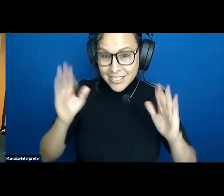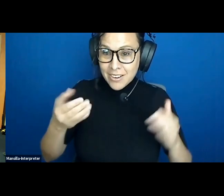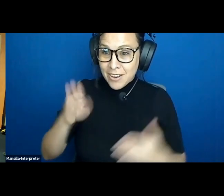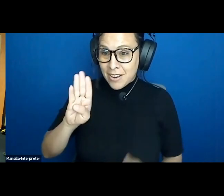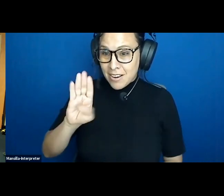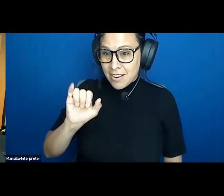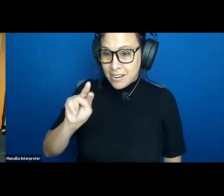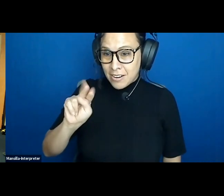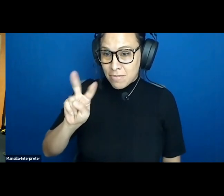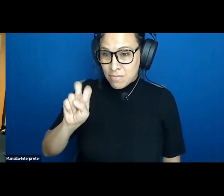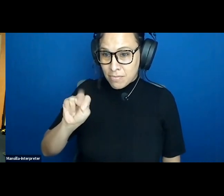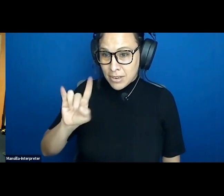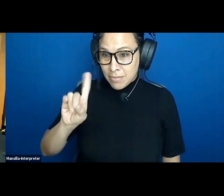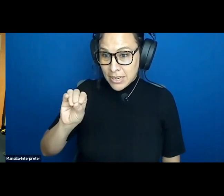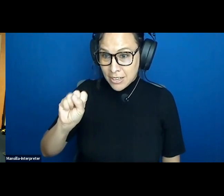Bienvenidos a todos.